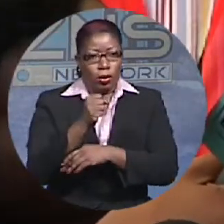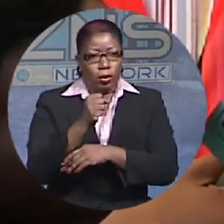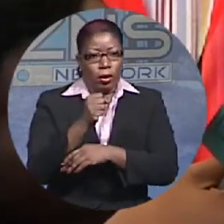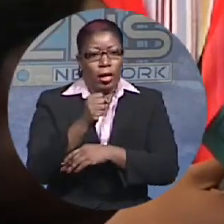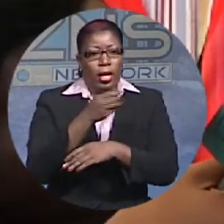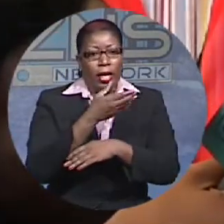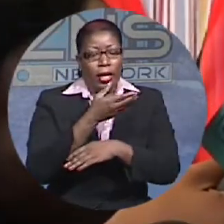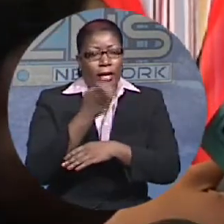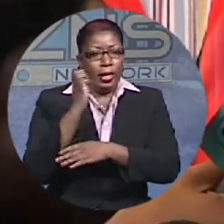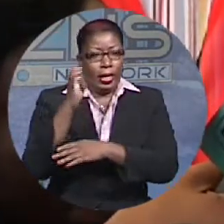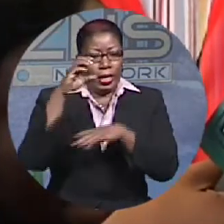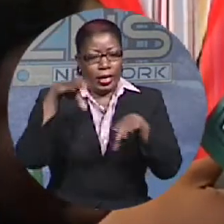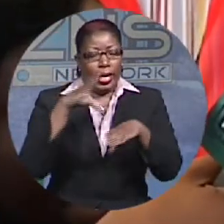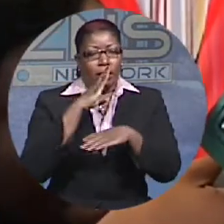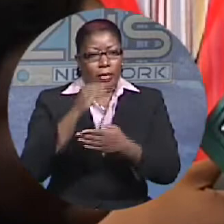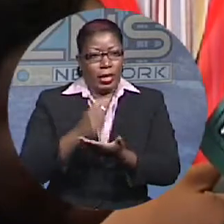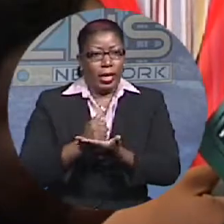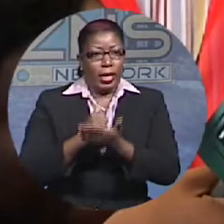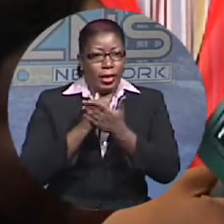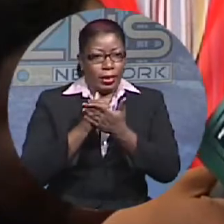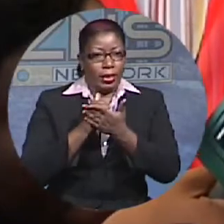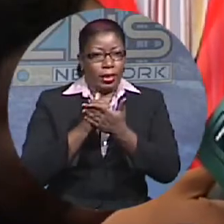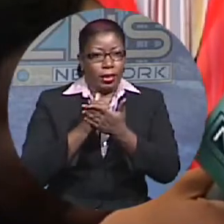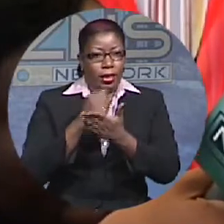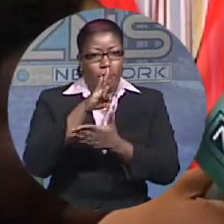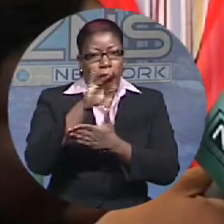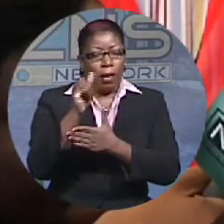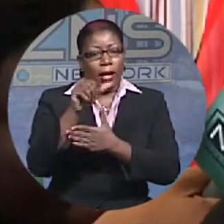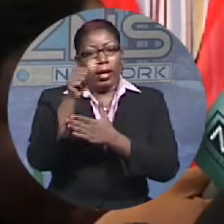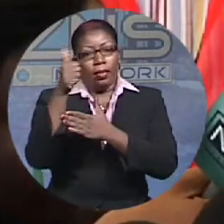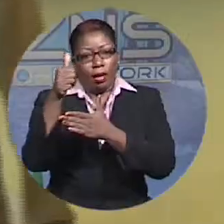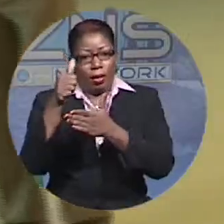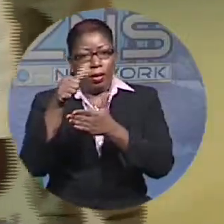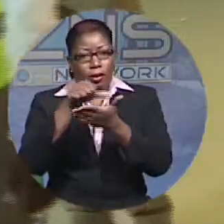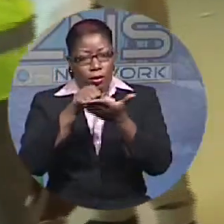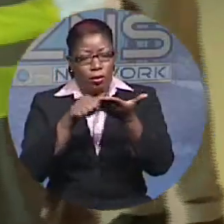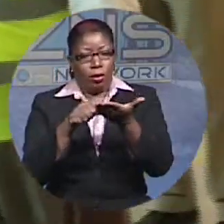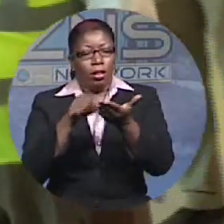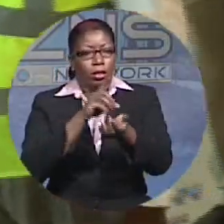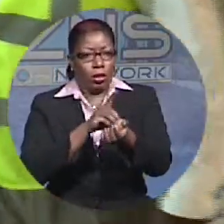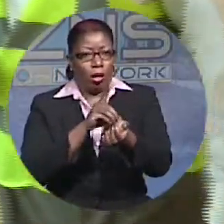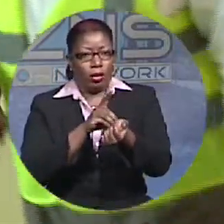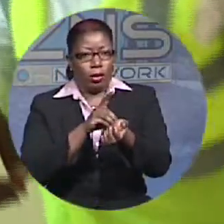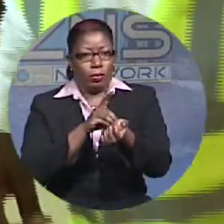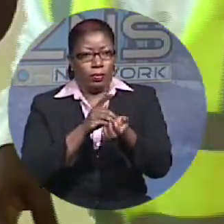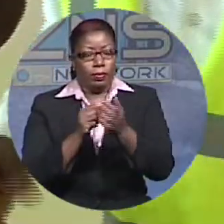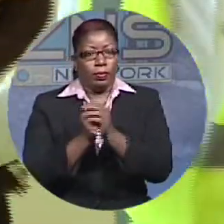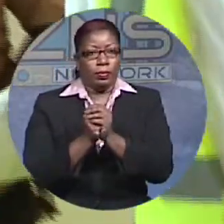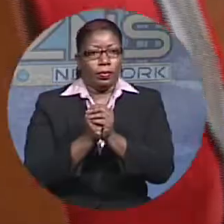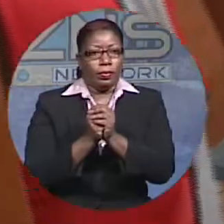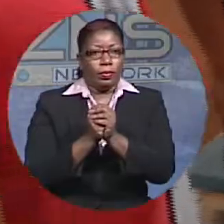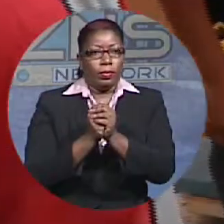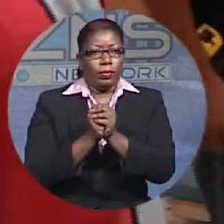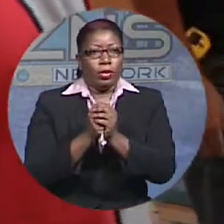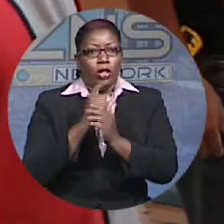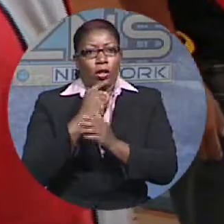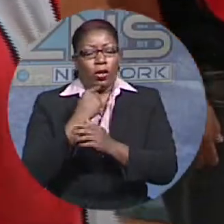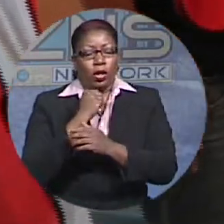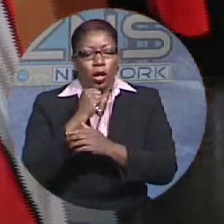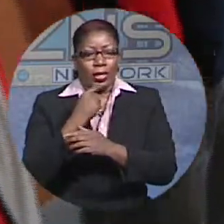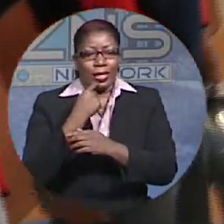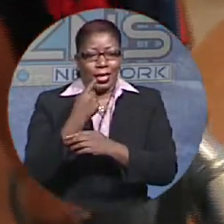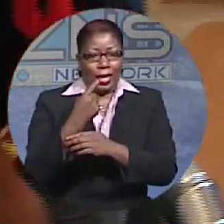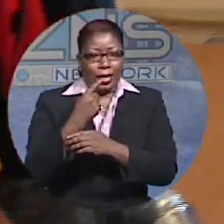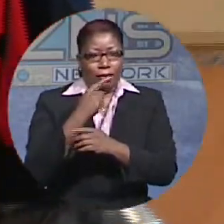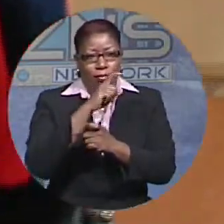a specialist from throughout the world, be it Germany, Japan, the US, or whatever. Although not indicating what the maternity and child